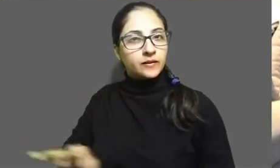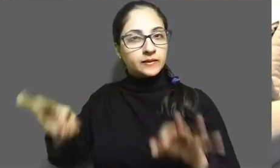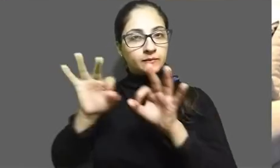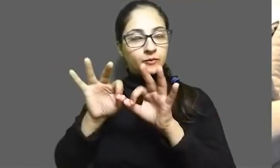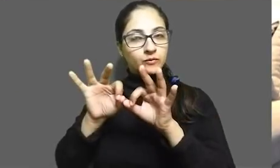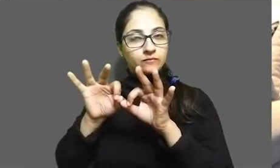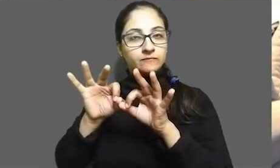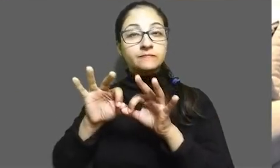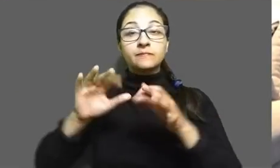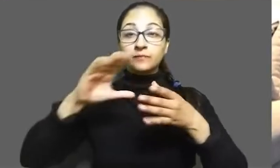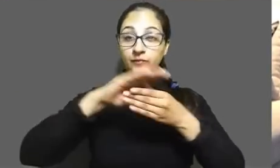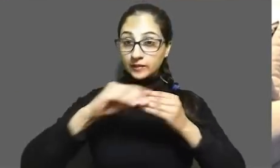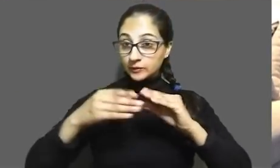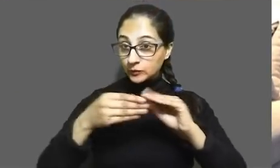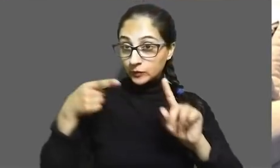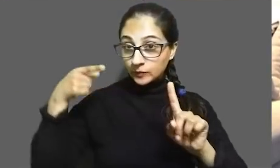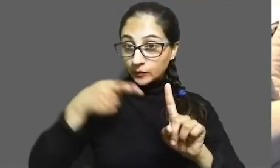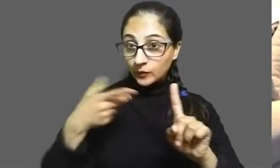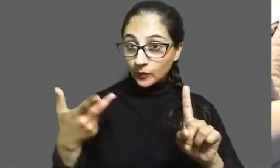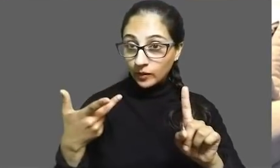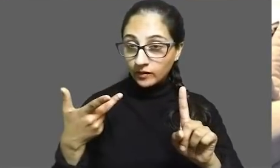I gaze into the heart."